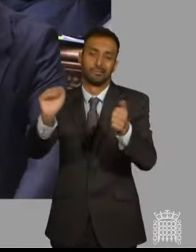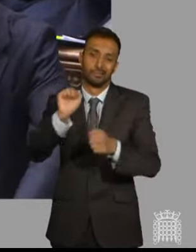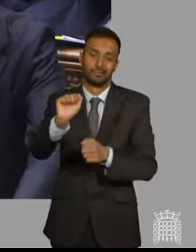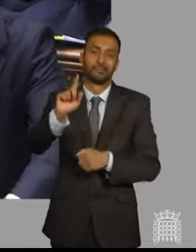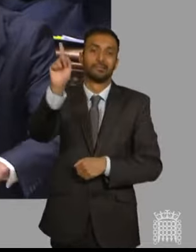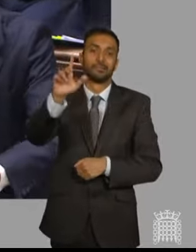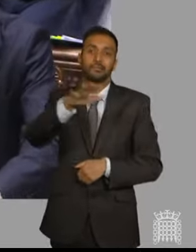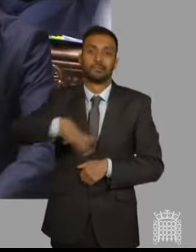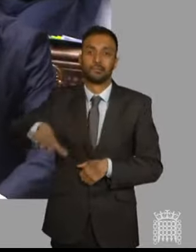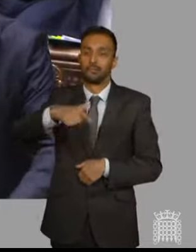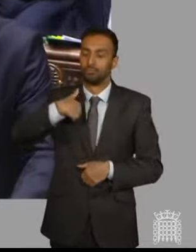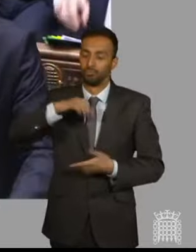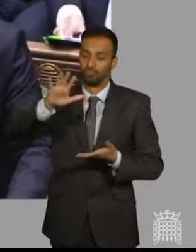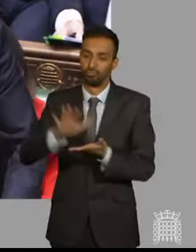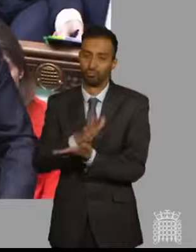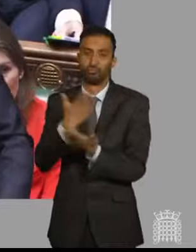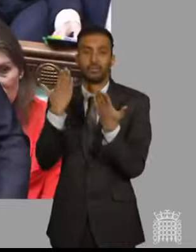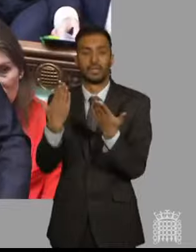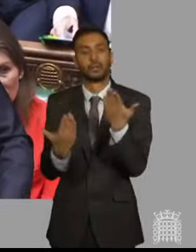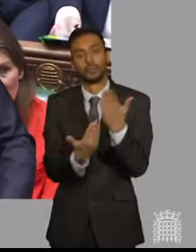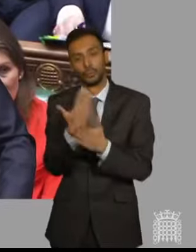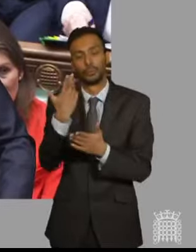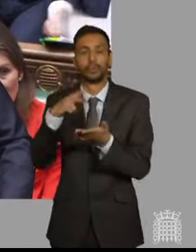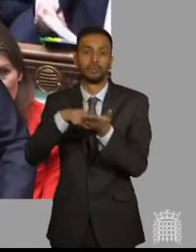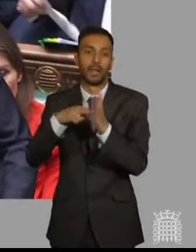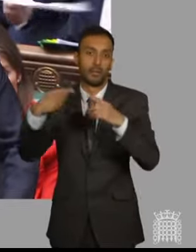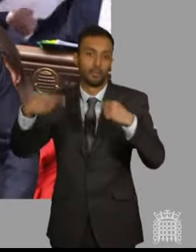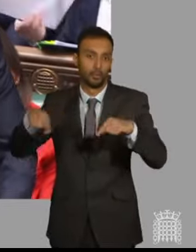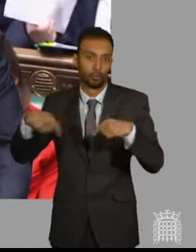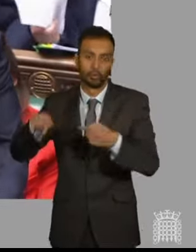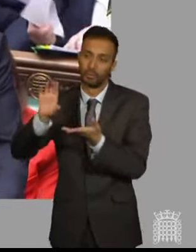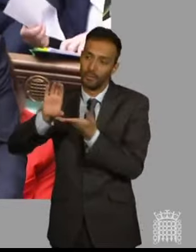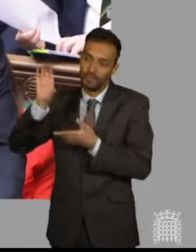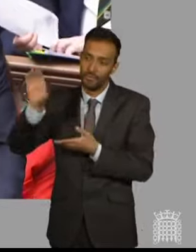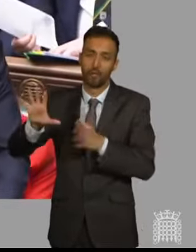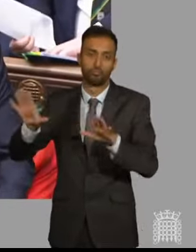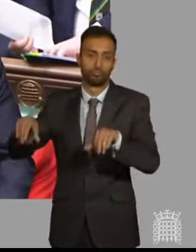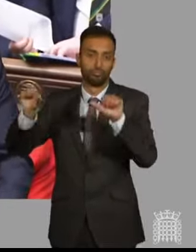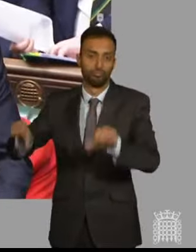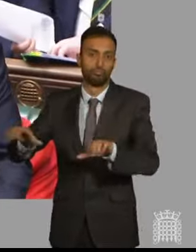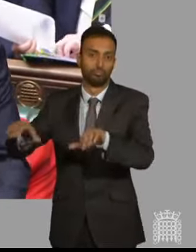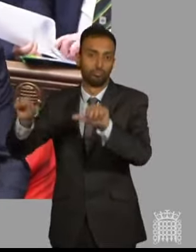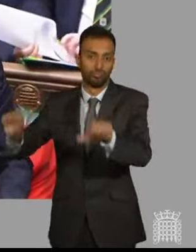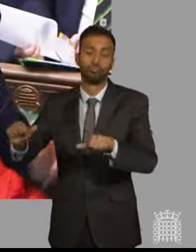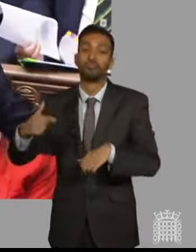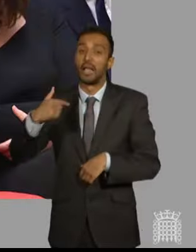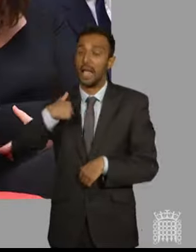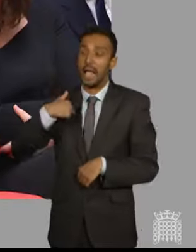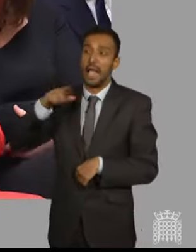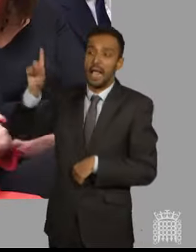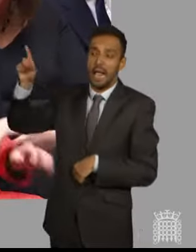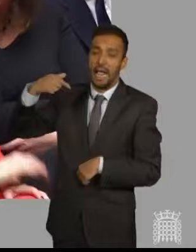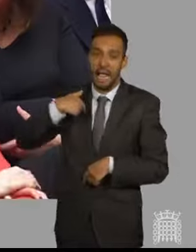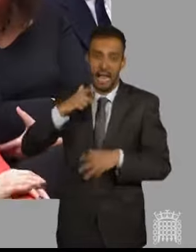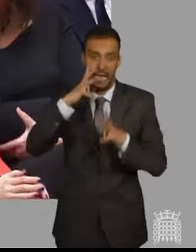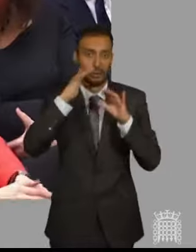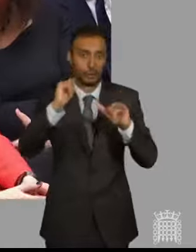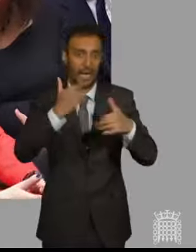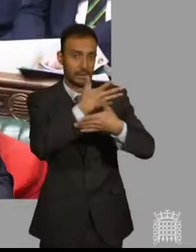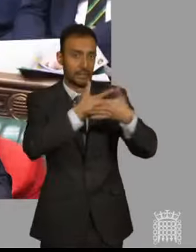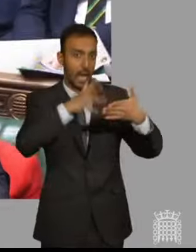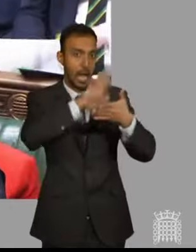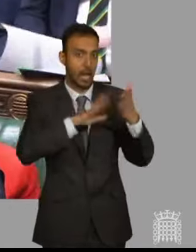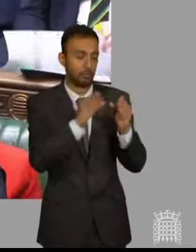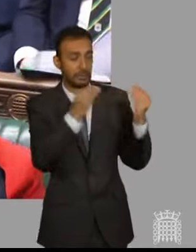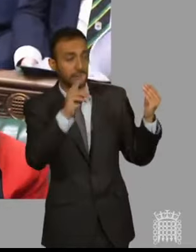progressing. I will look at my diary, but in the meantime I can tell him that my right honourable friend, the Health Secretary, will be very happy to come and visit my honourable